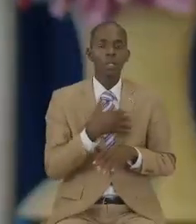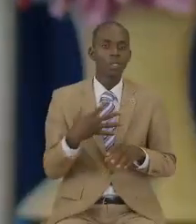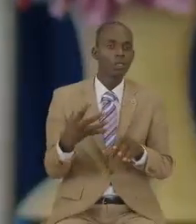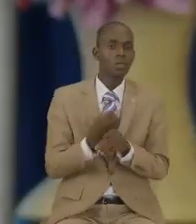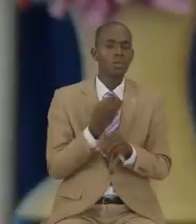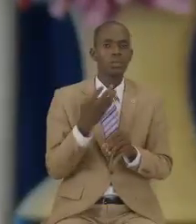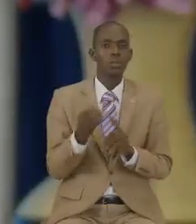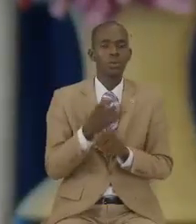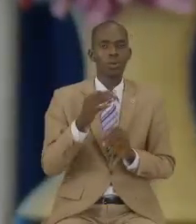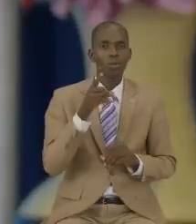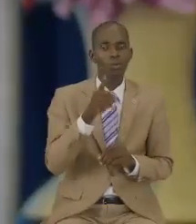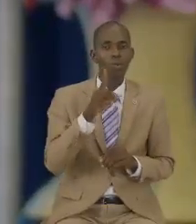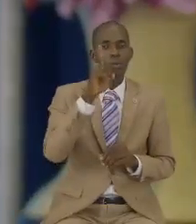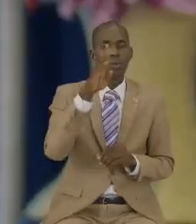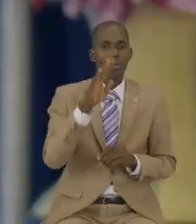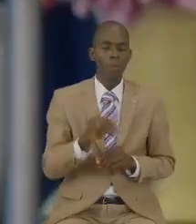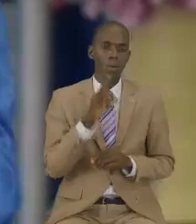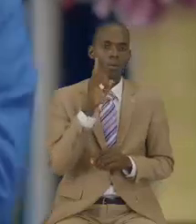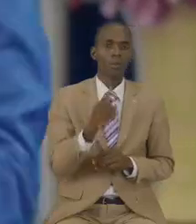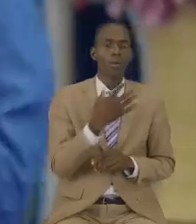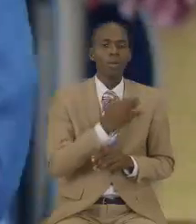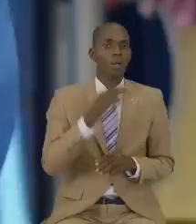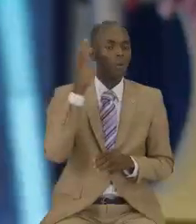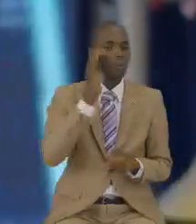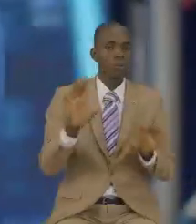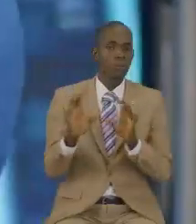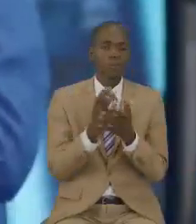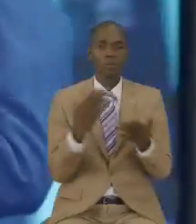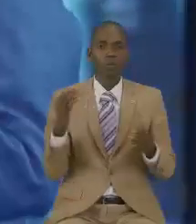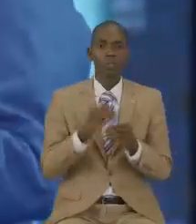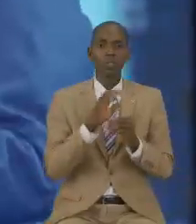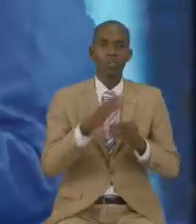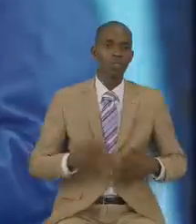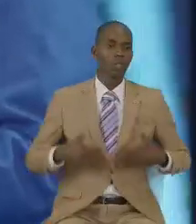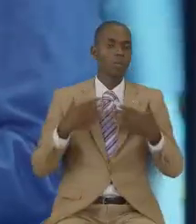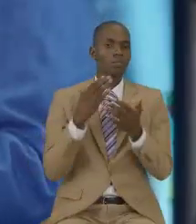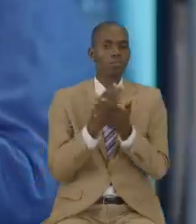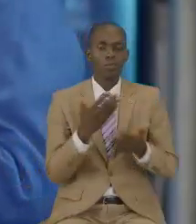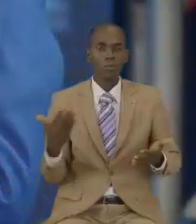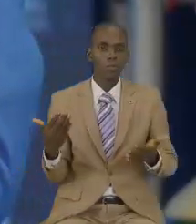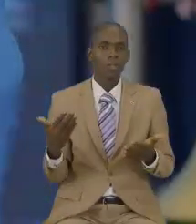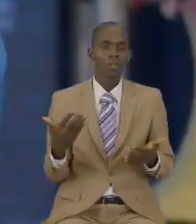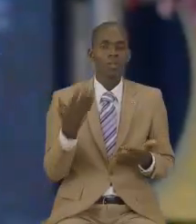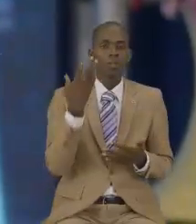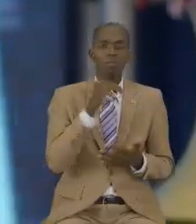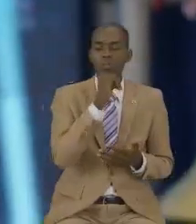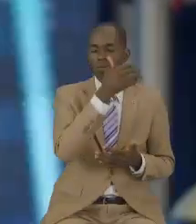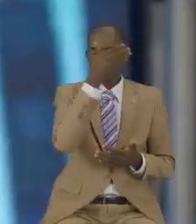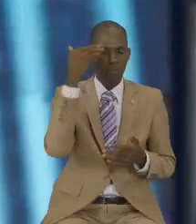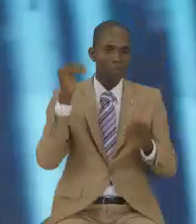one by one, and it will do something in your life, something